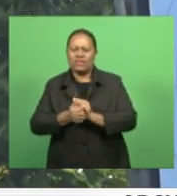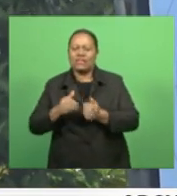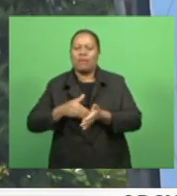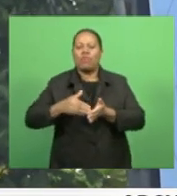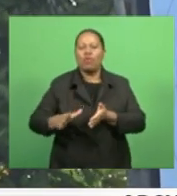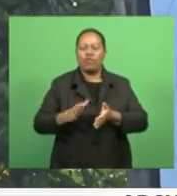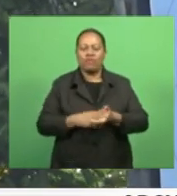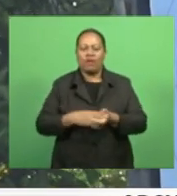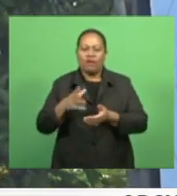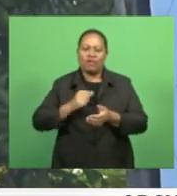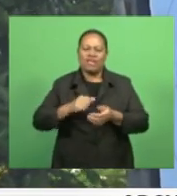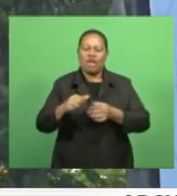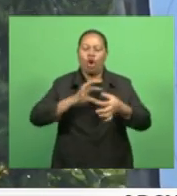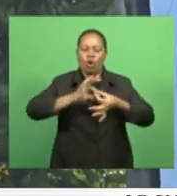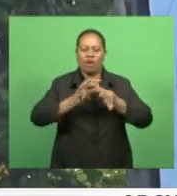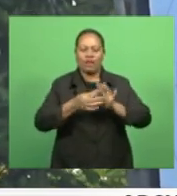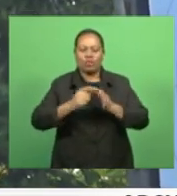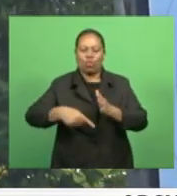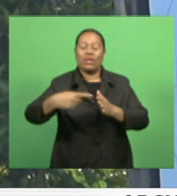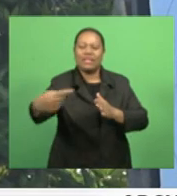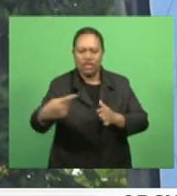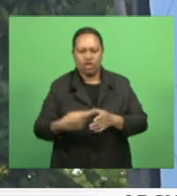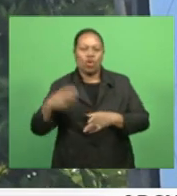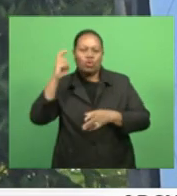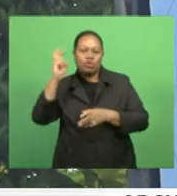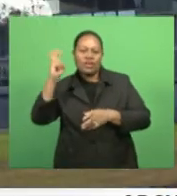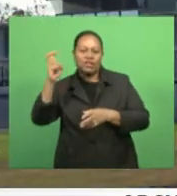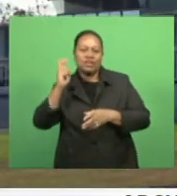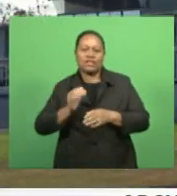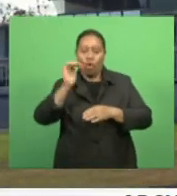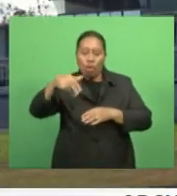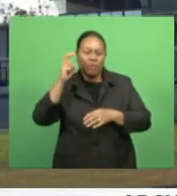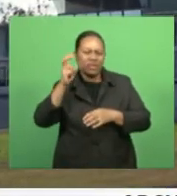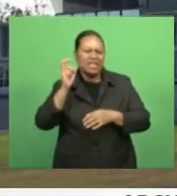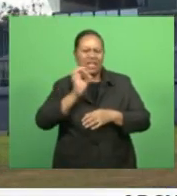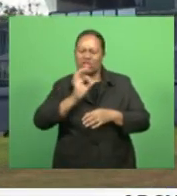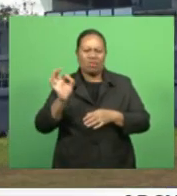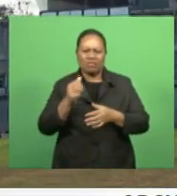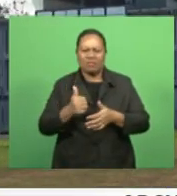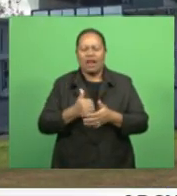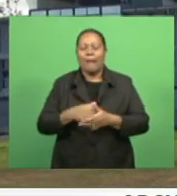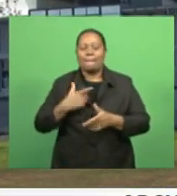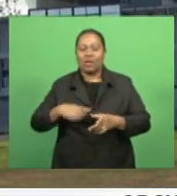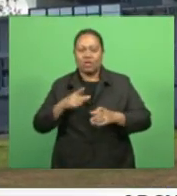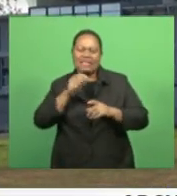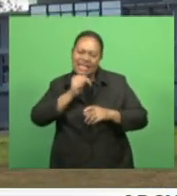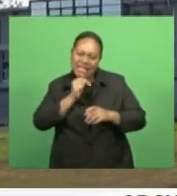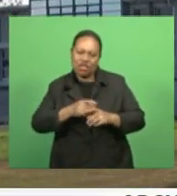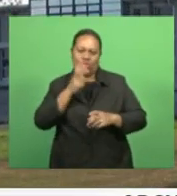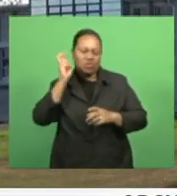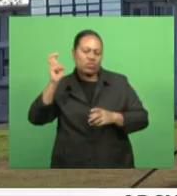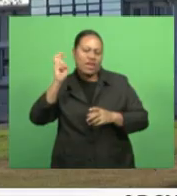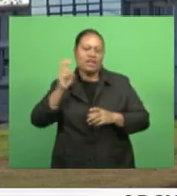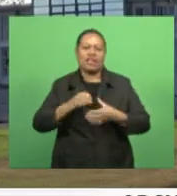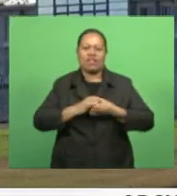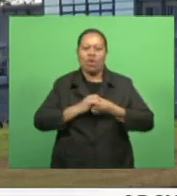archers vying for the Olympics to resume training. Fong says home training is not ideal and the archers need to train in their